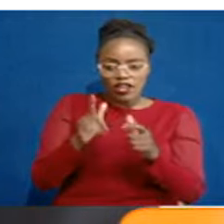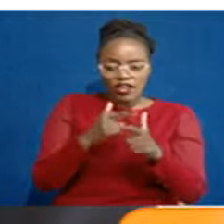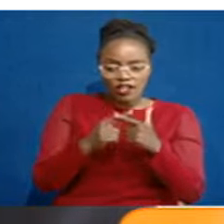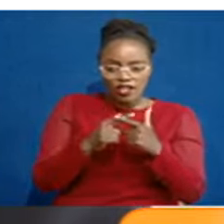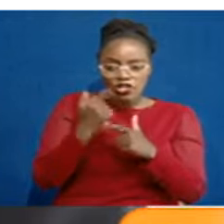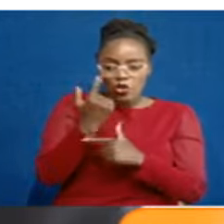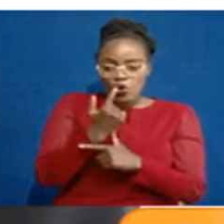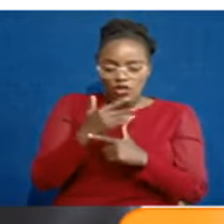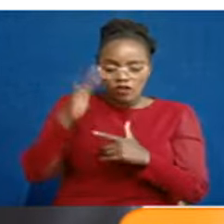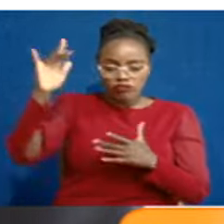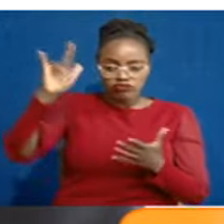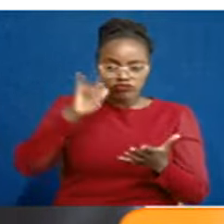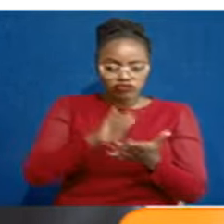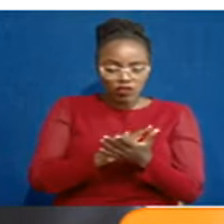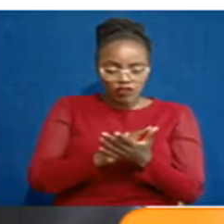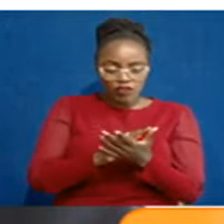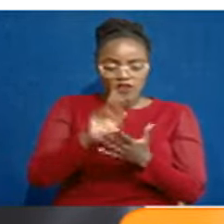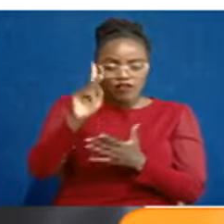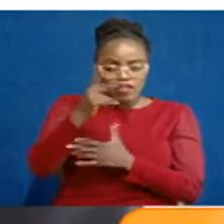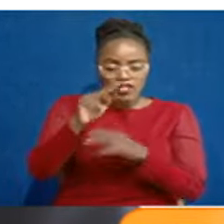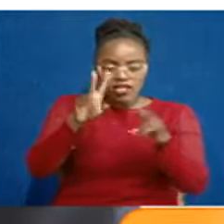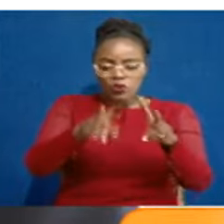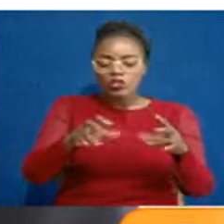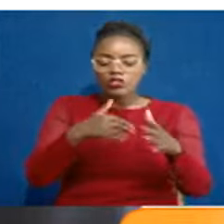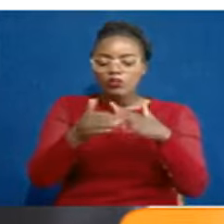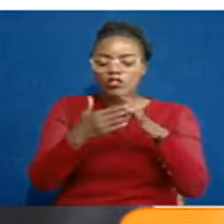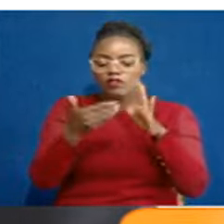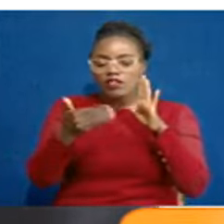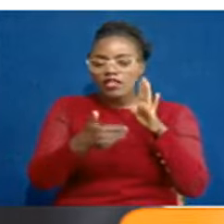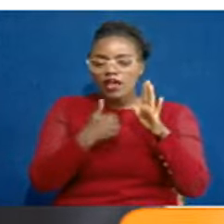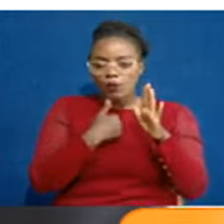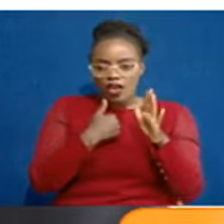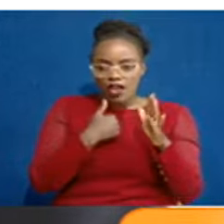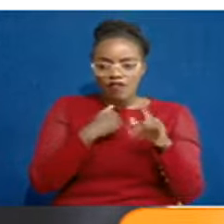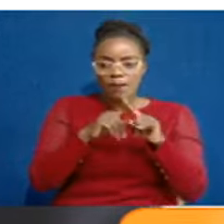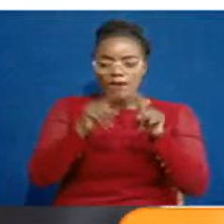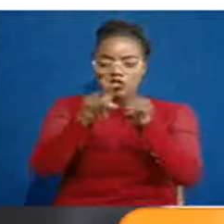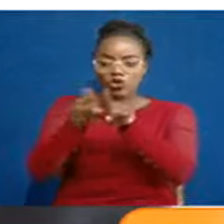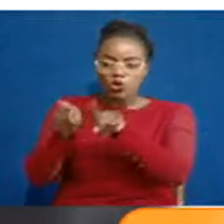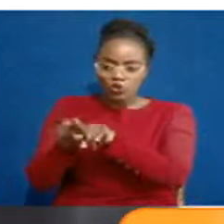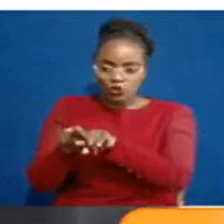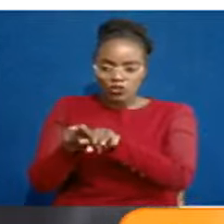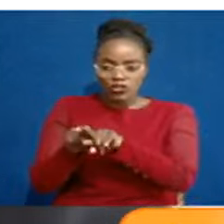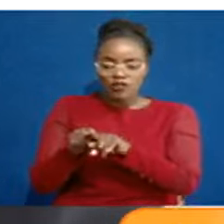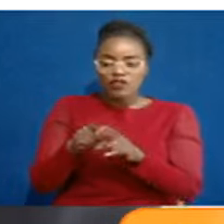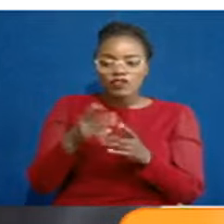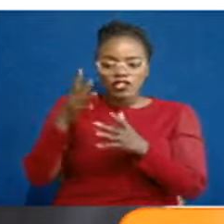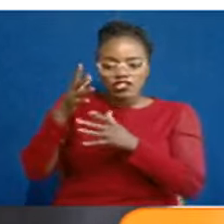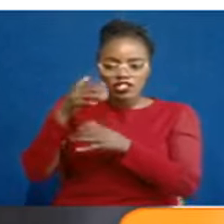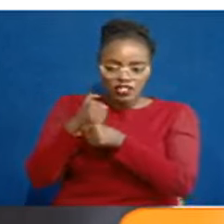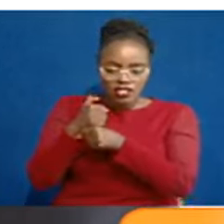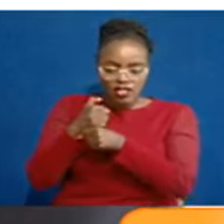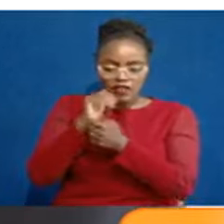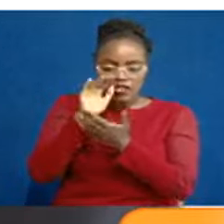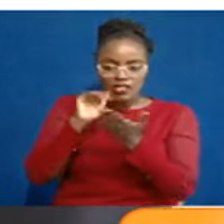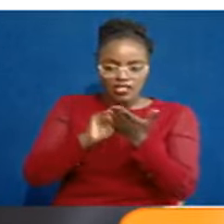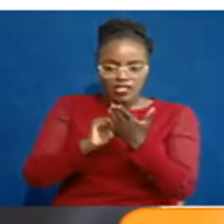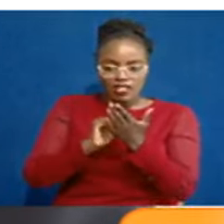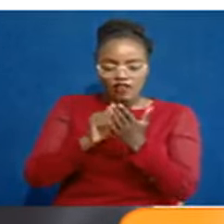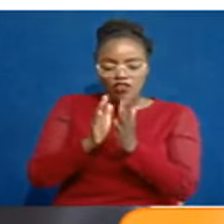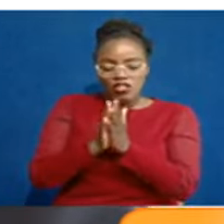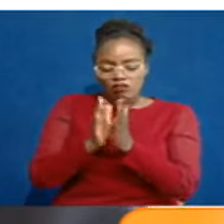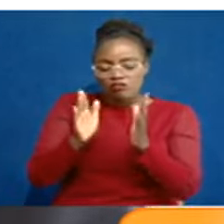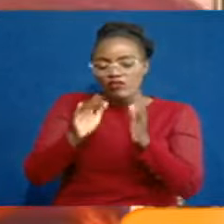only landing in destination Kenya to explore what it is that we have to offer, but also as a transit hub for the rest